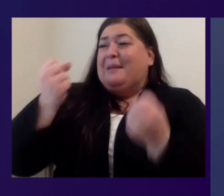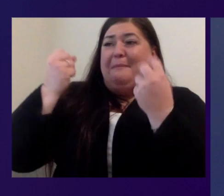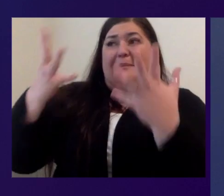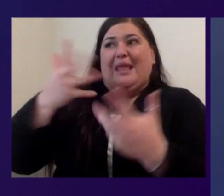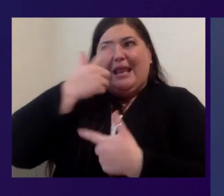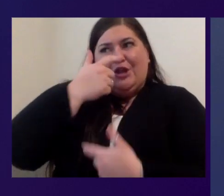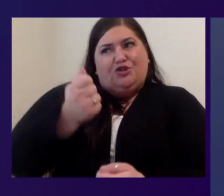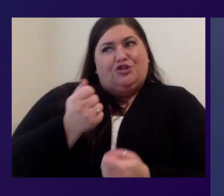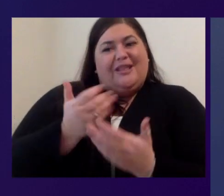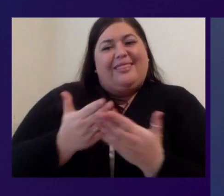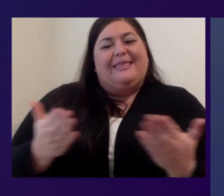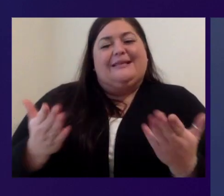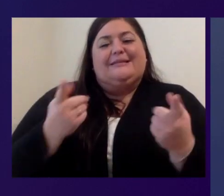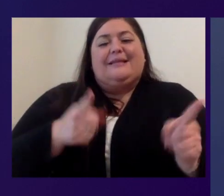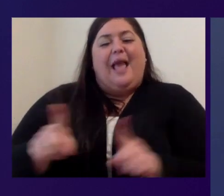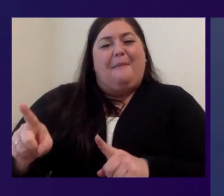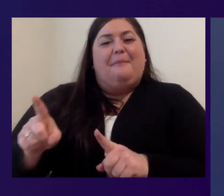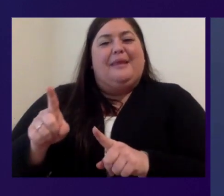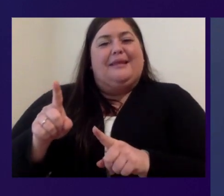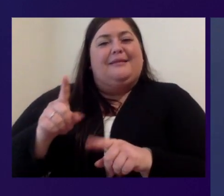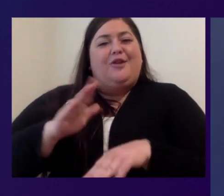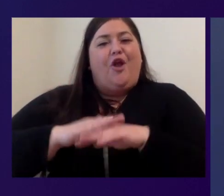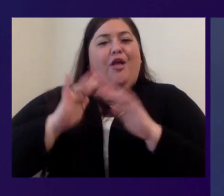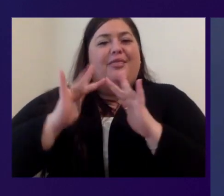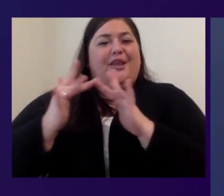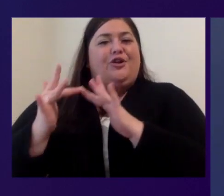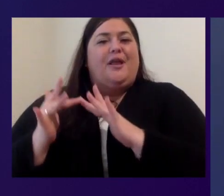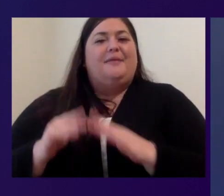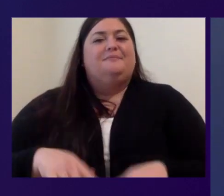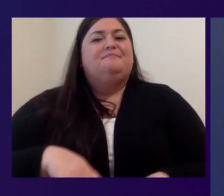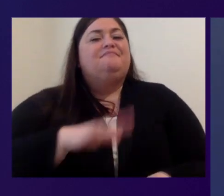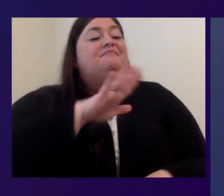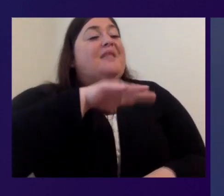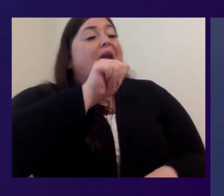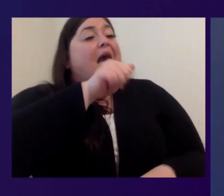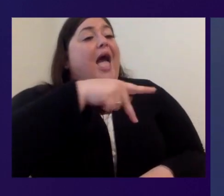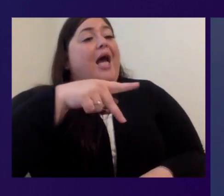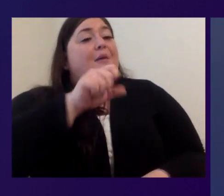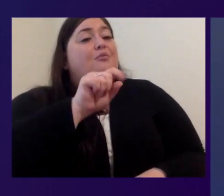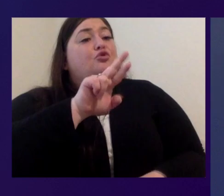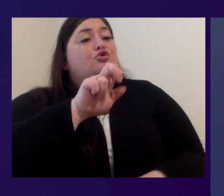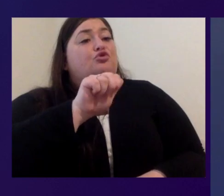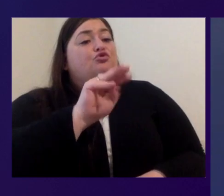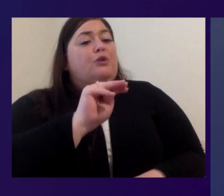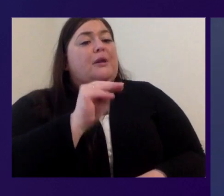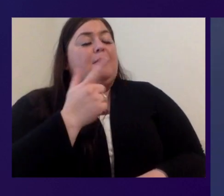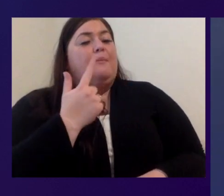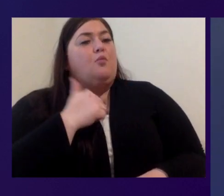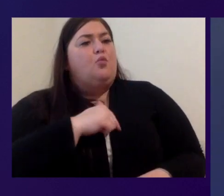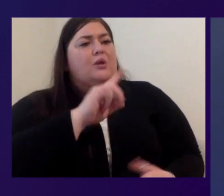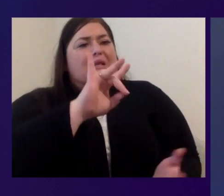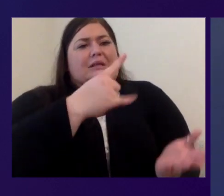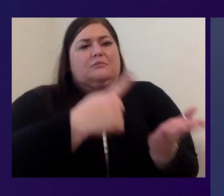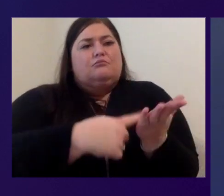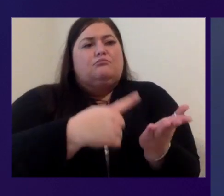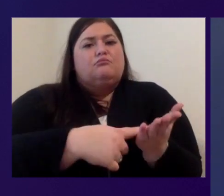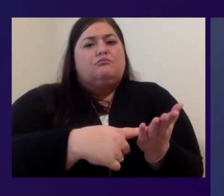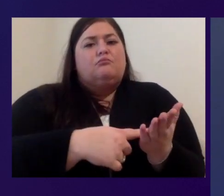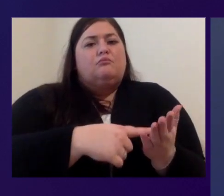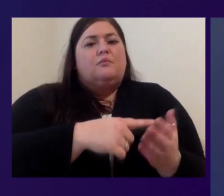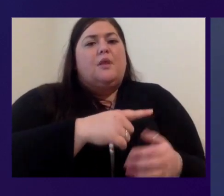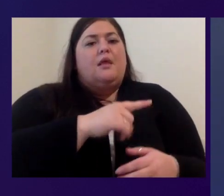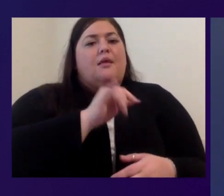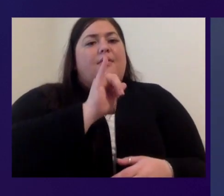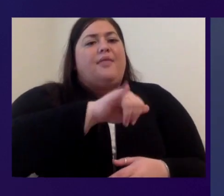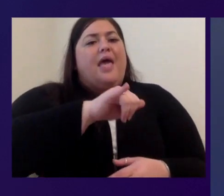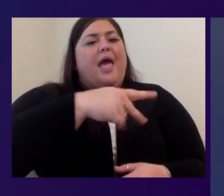on the internet. Earlier, when we were talking about AppStream, we talked about that encrypted flow of the